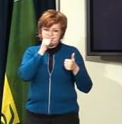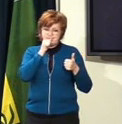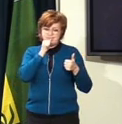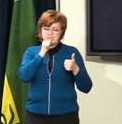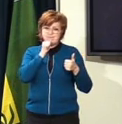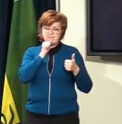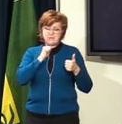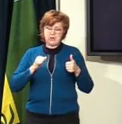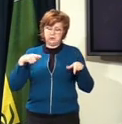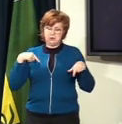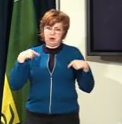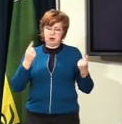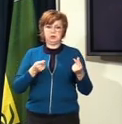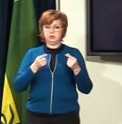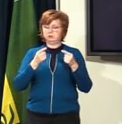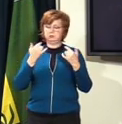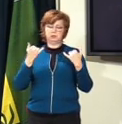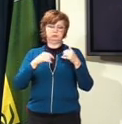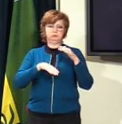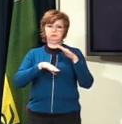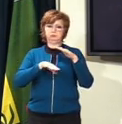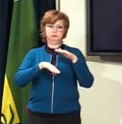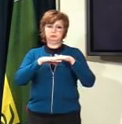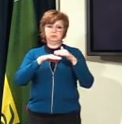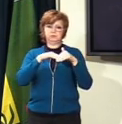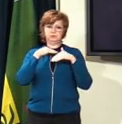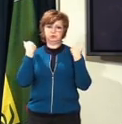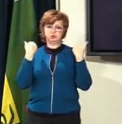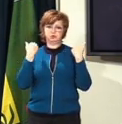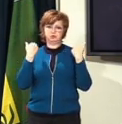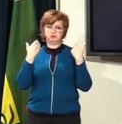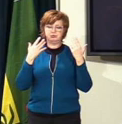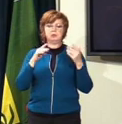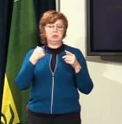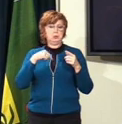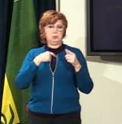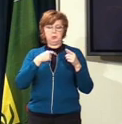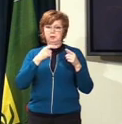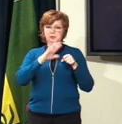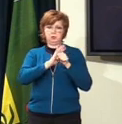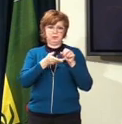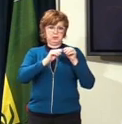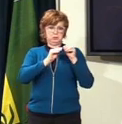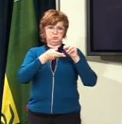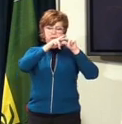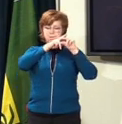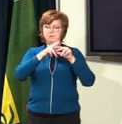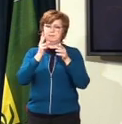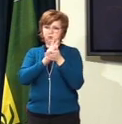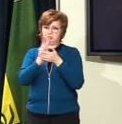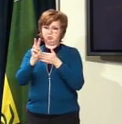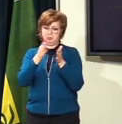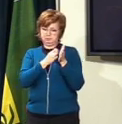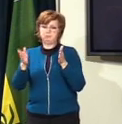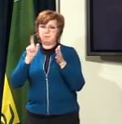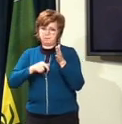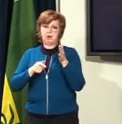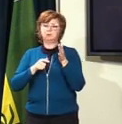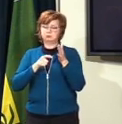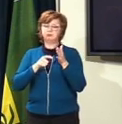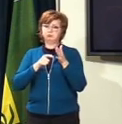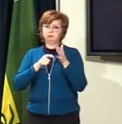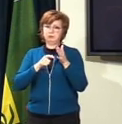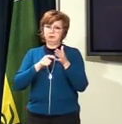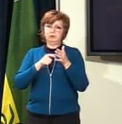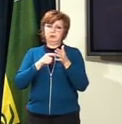and projected case growth in the next 2 weeks is even higher. We need to act now, and we have. With that, I'm going to pass it over to Derek